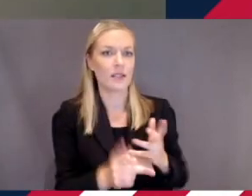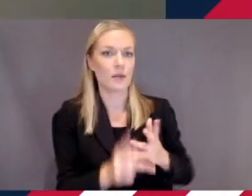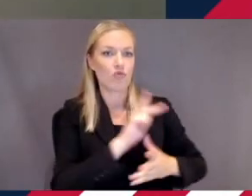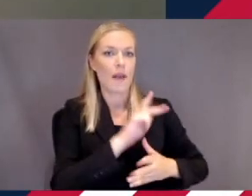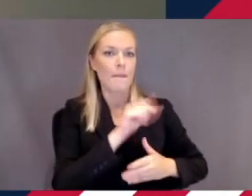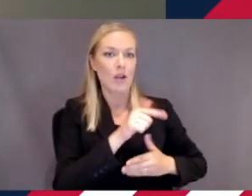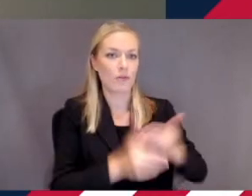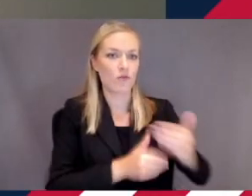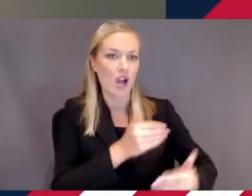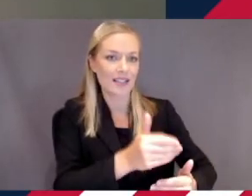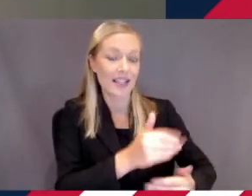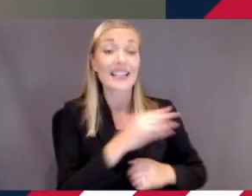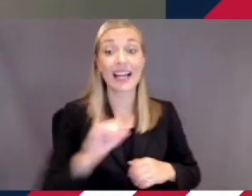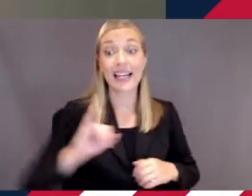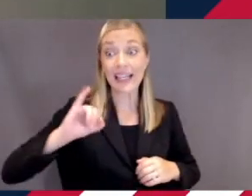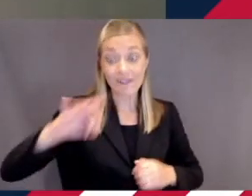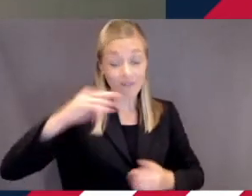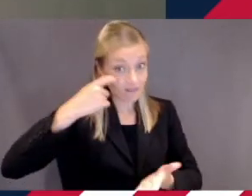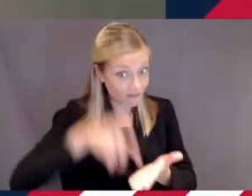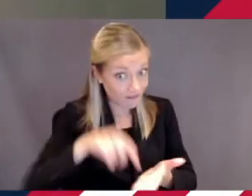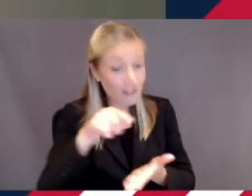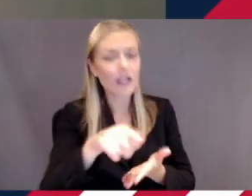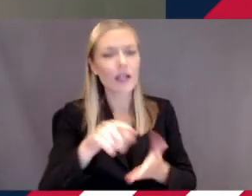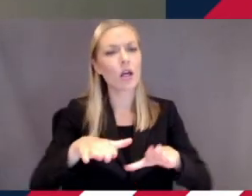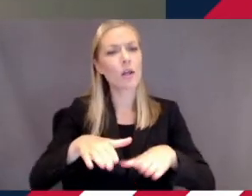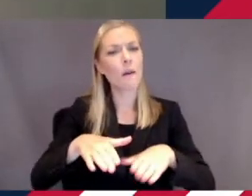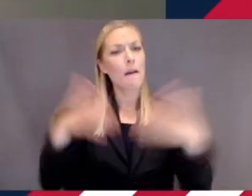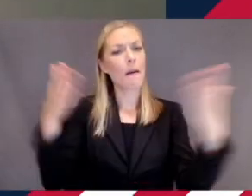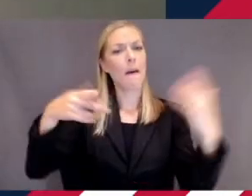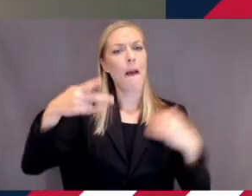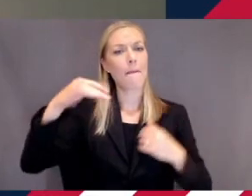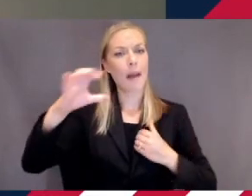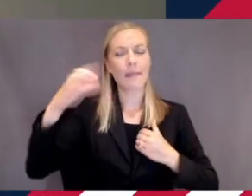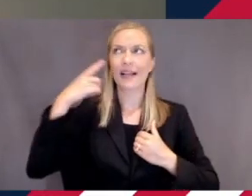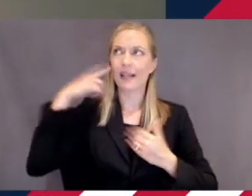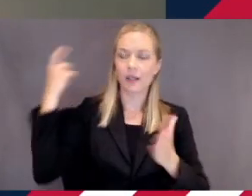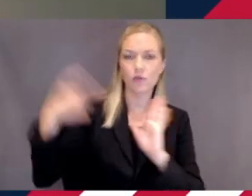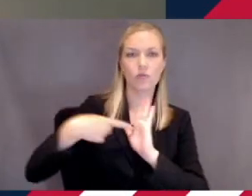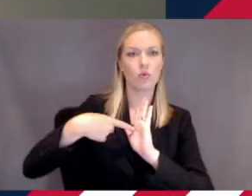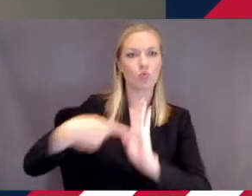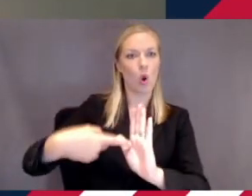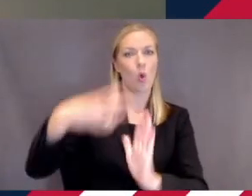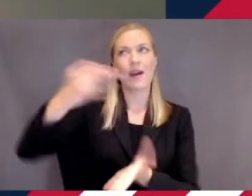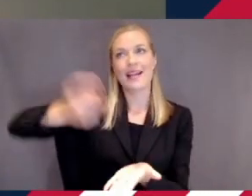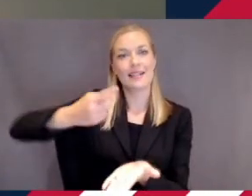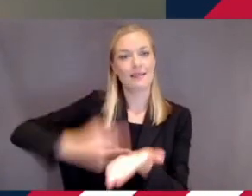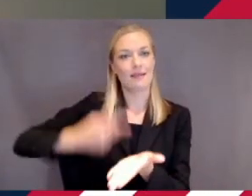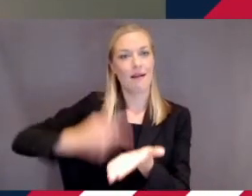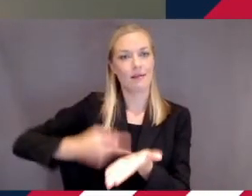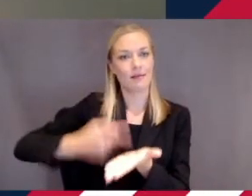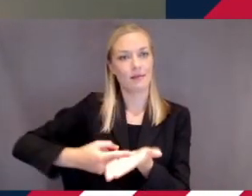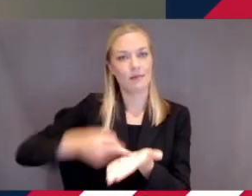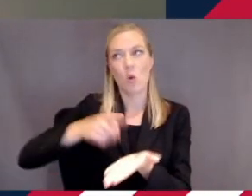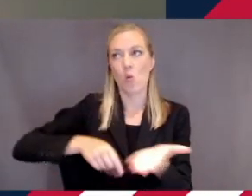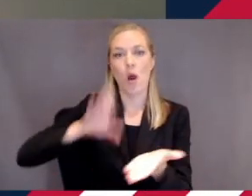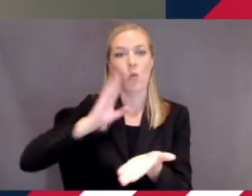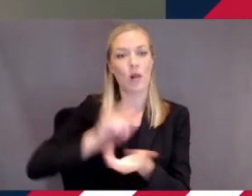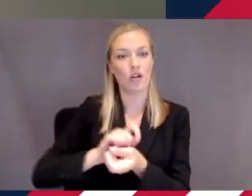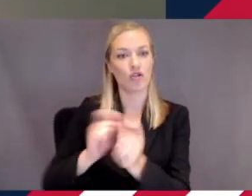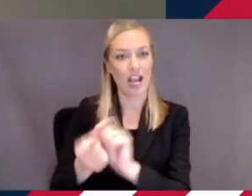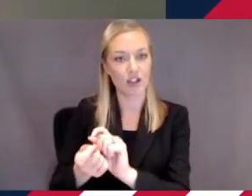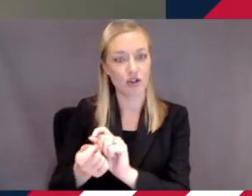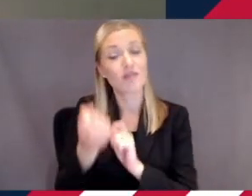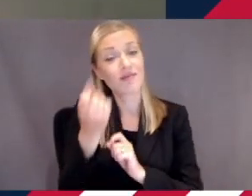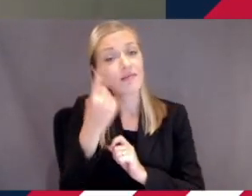publicly propose and discuss those changes. These are matters that are important to our party, but they should not distract us between